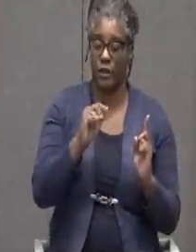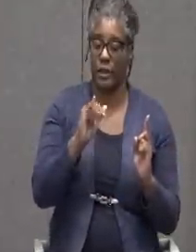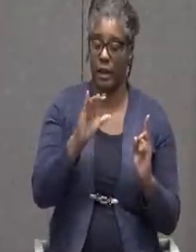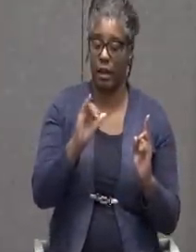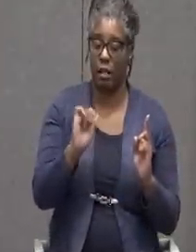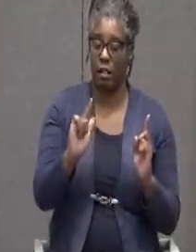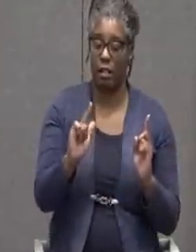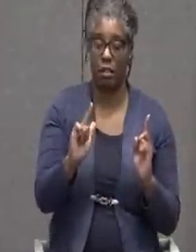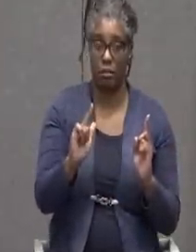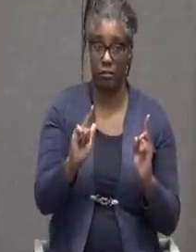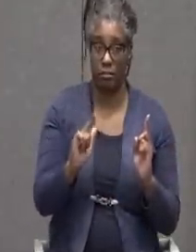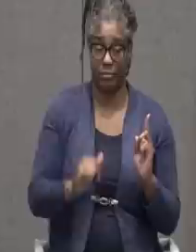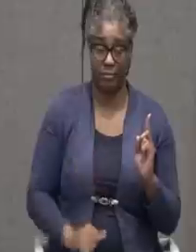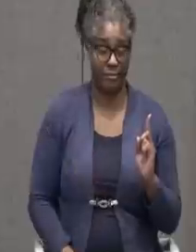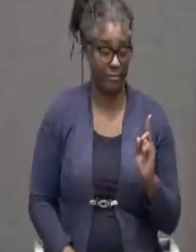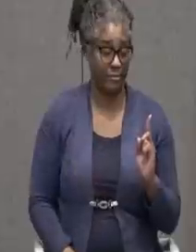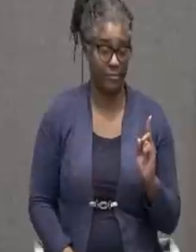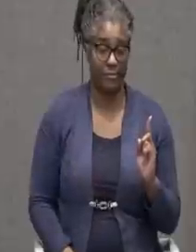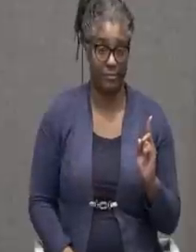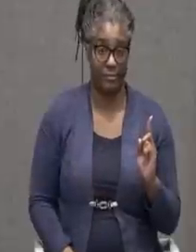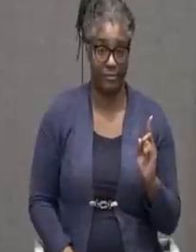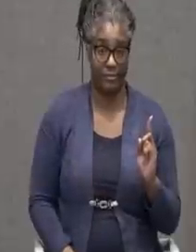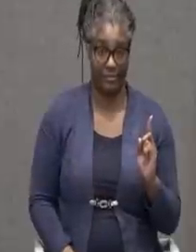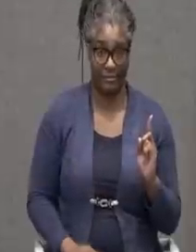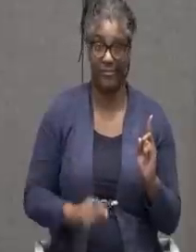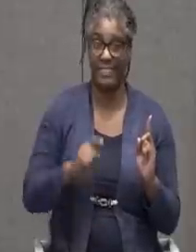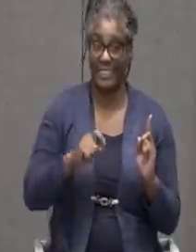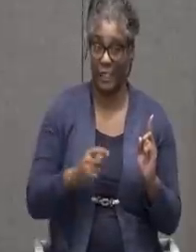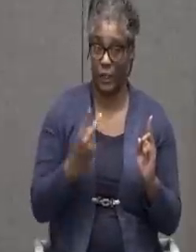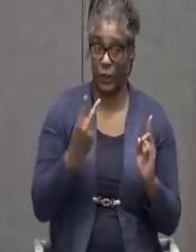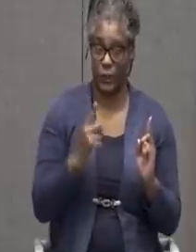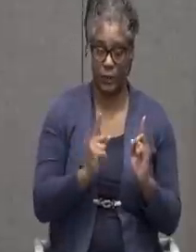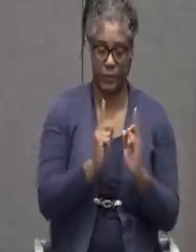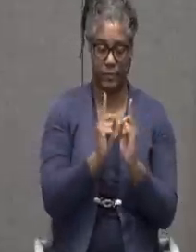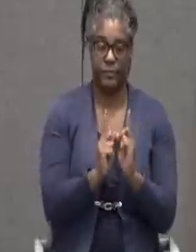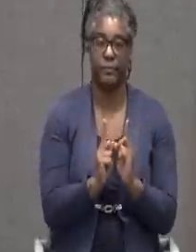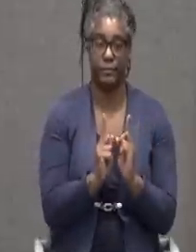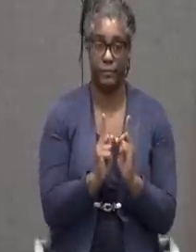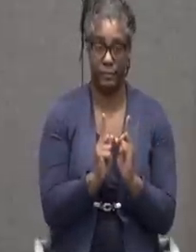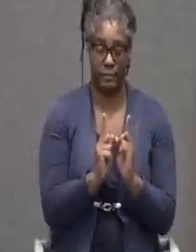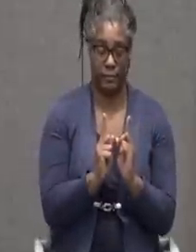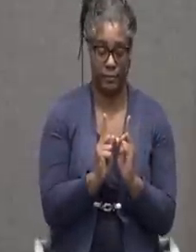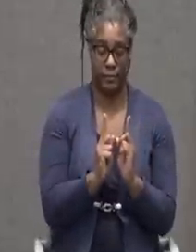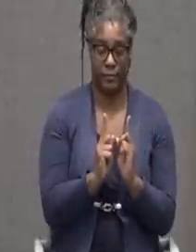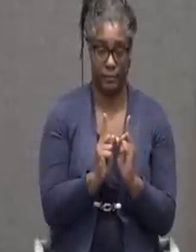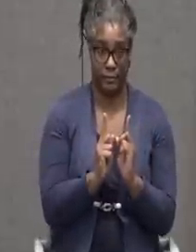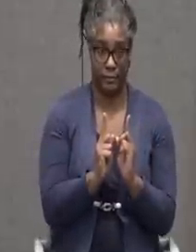another vertical leg, which I'm gonna have to wait until this is done drying.